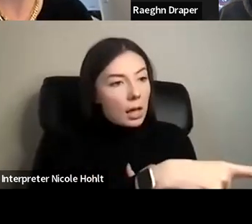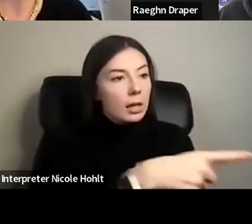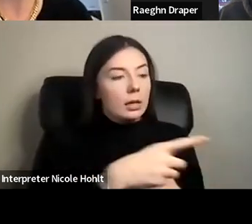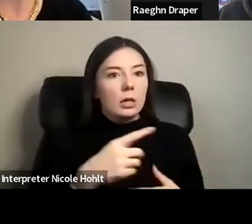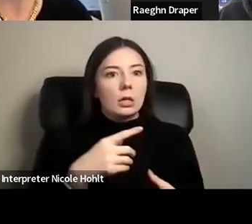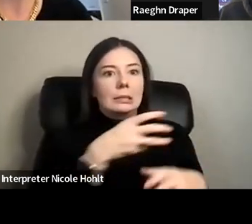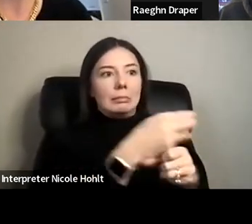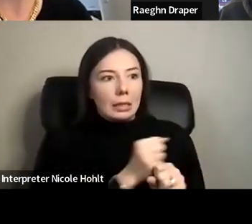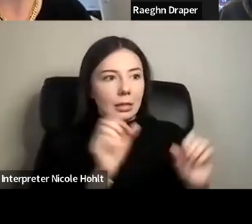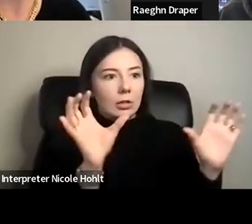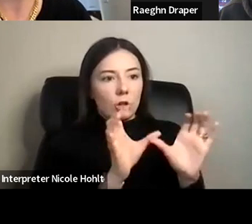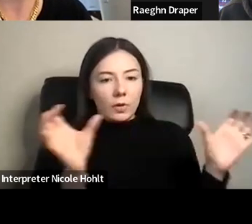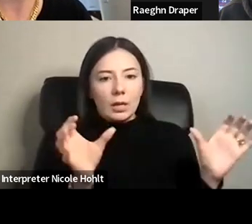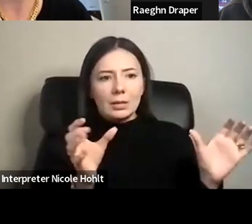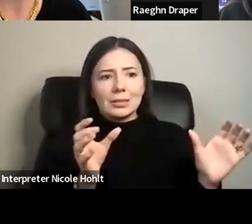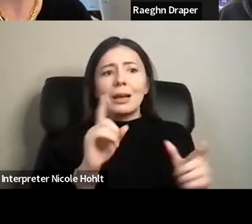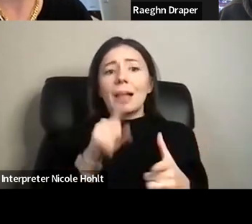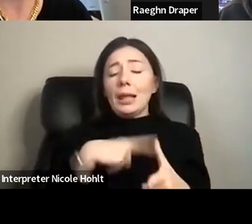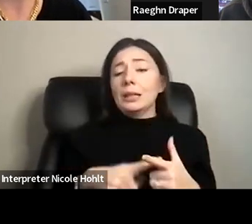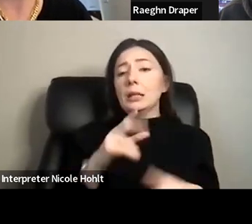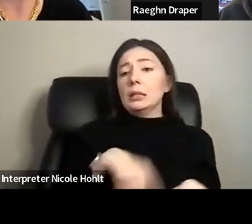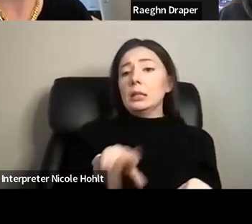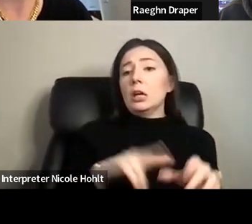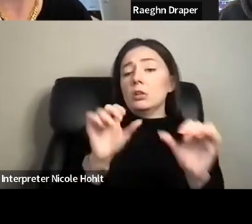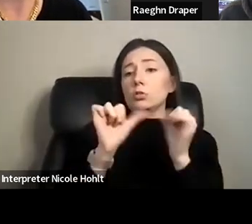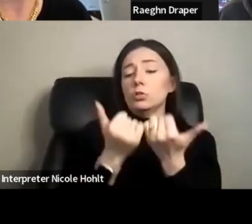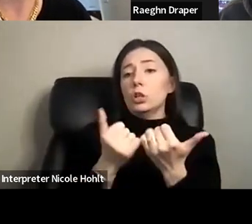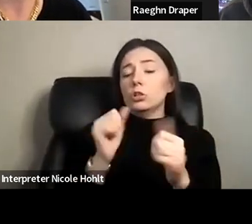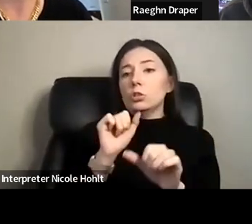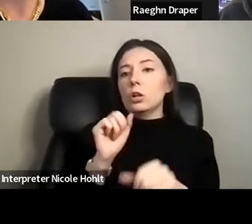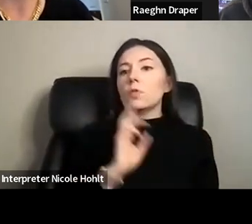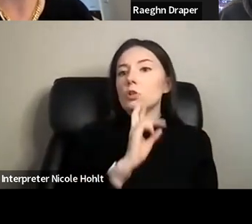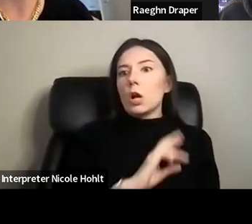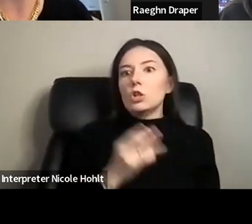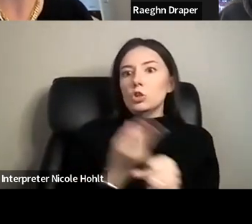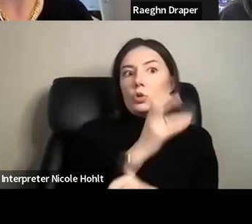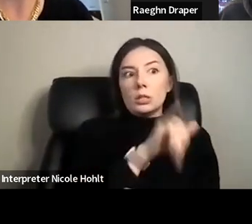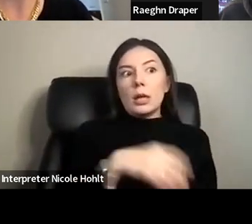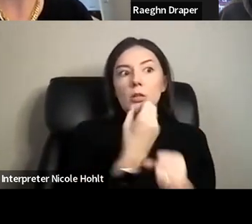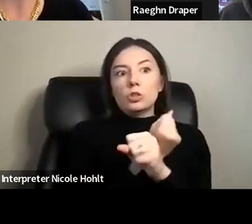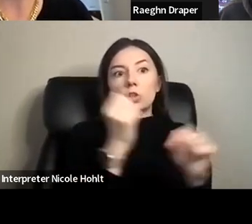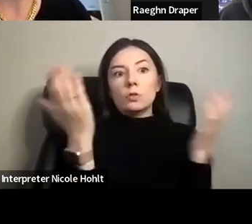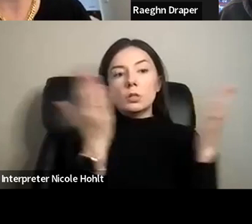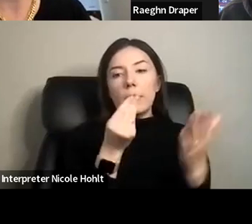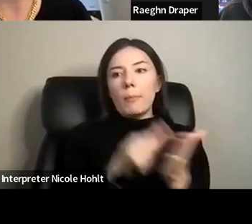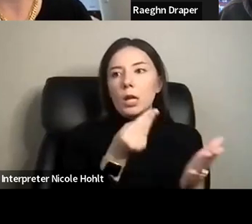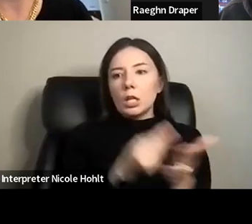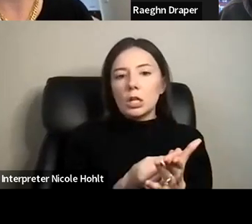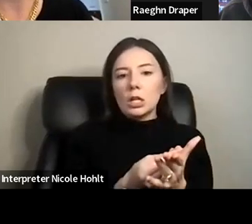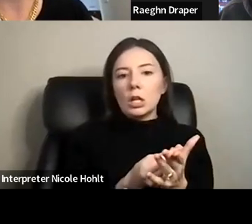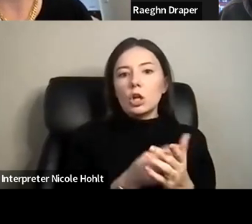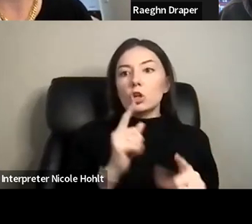have literally used this money to lobby against us and to hold us back from getting the wages